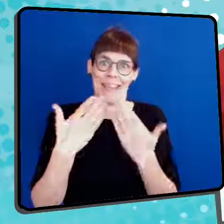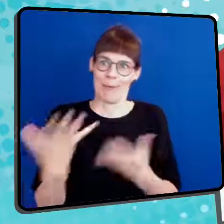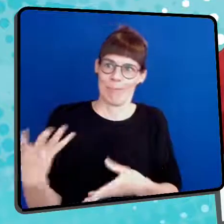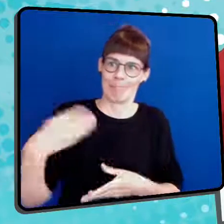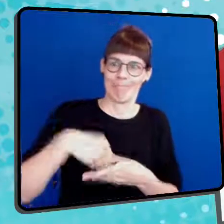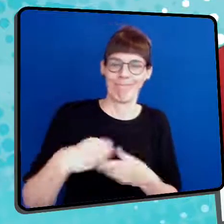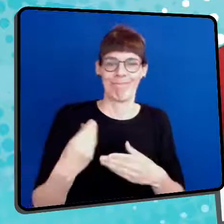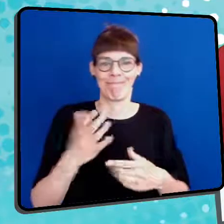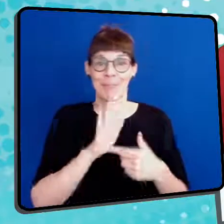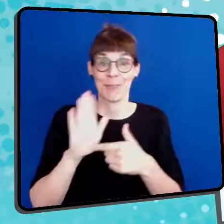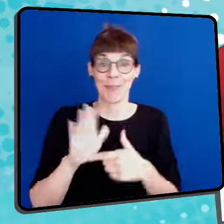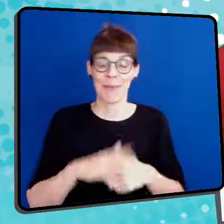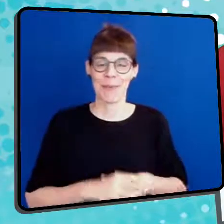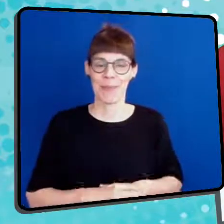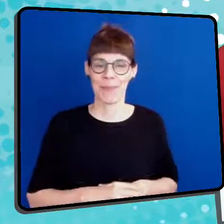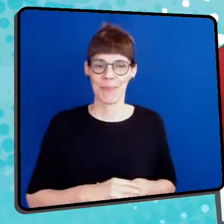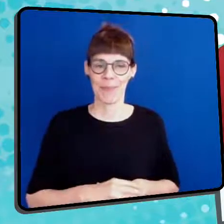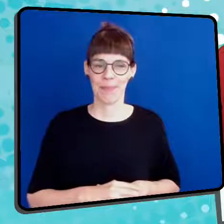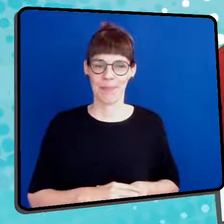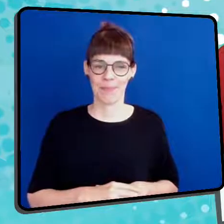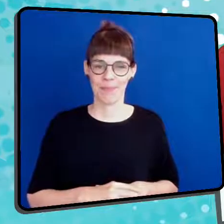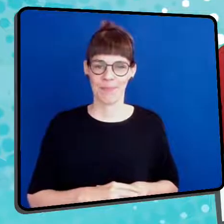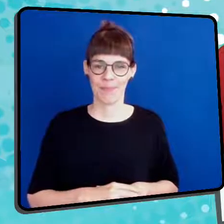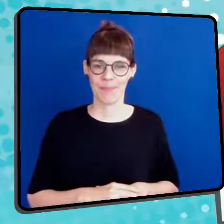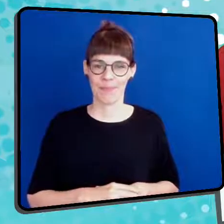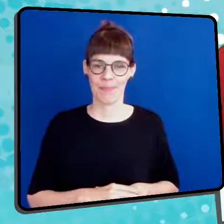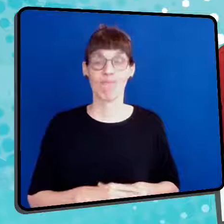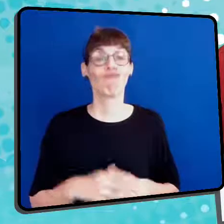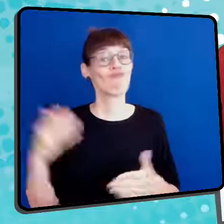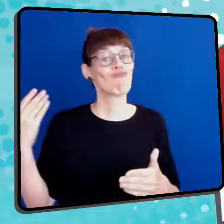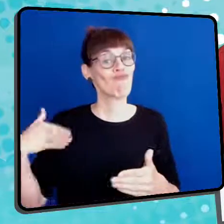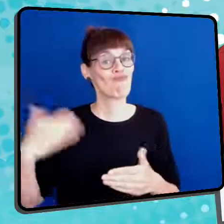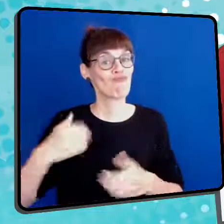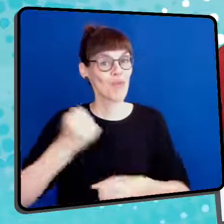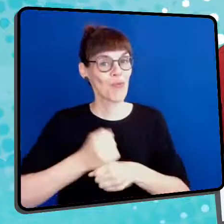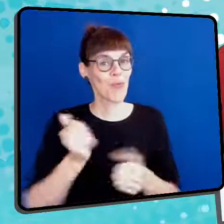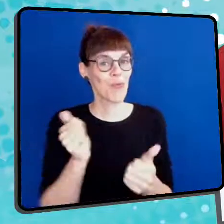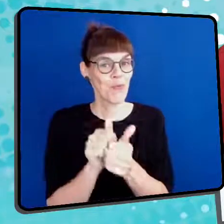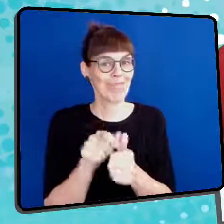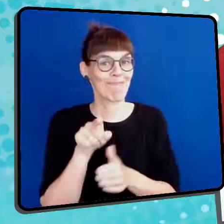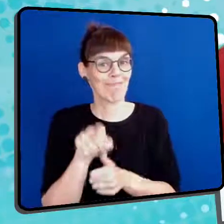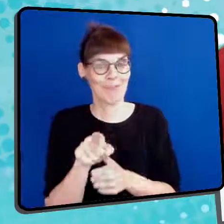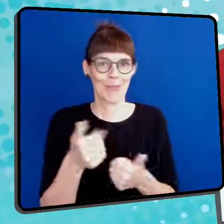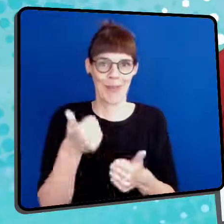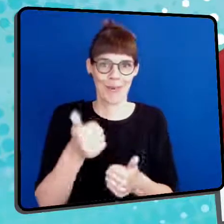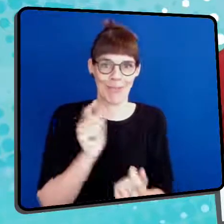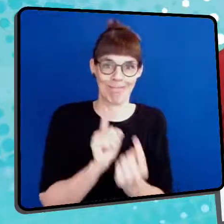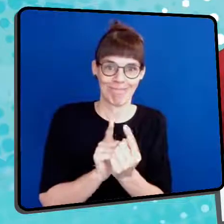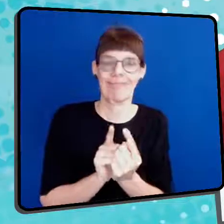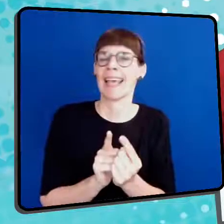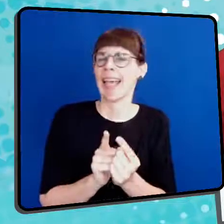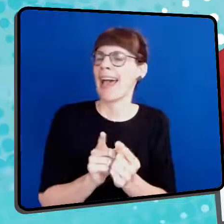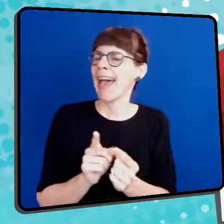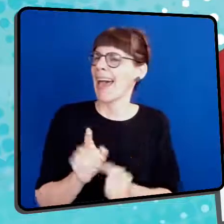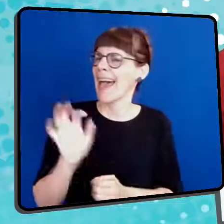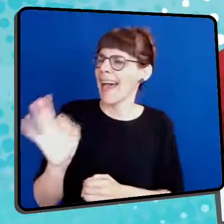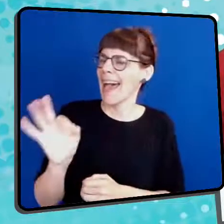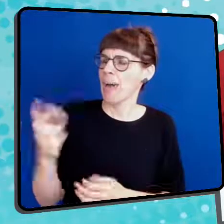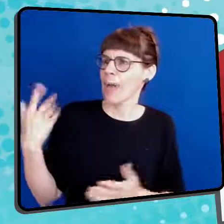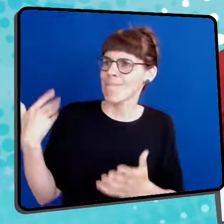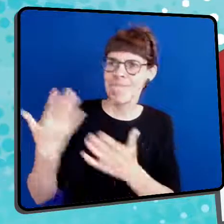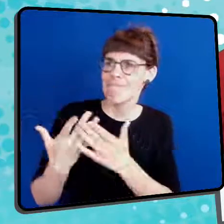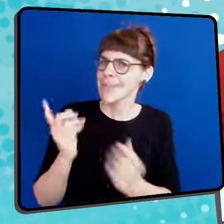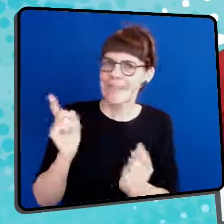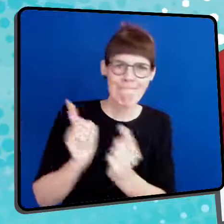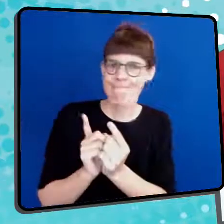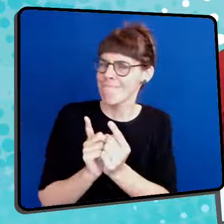hear from you and also see you. We often work with you quite a lot. Yes, we haven't met for a while, I think, and it's really great to